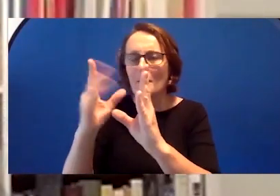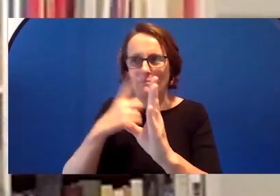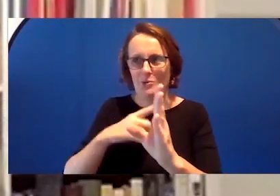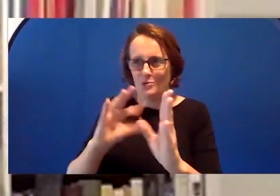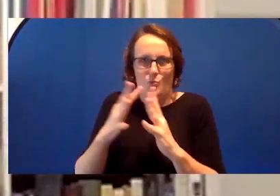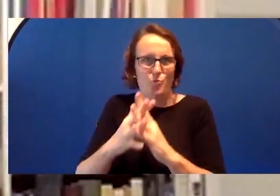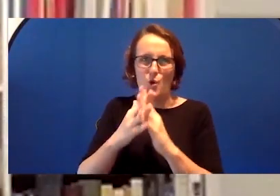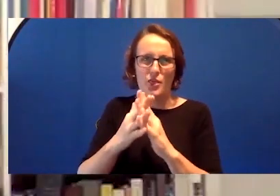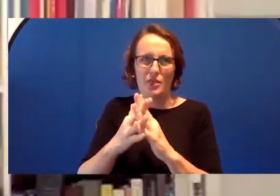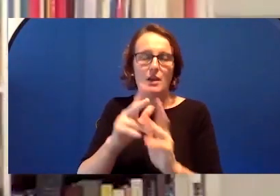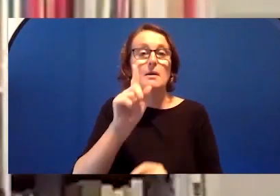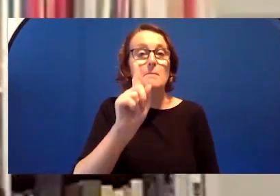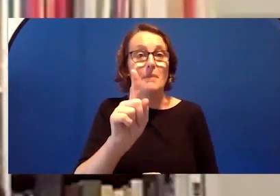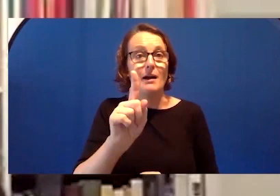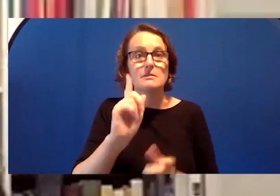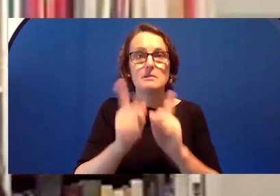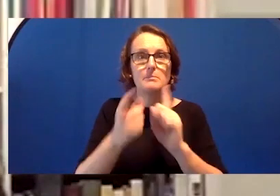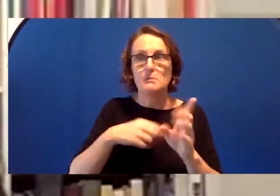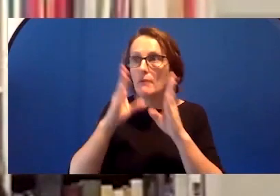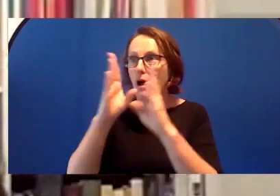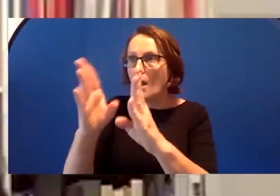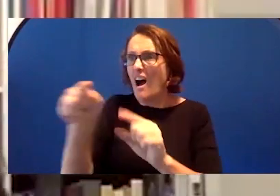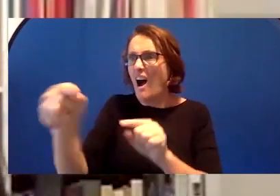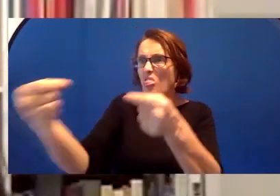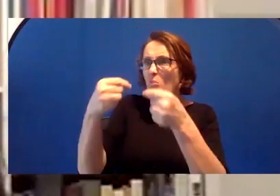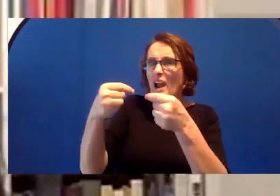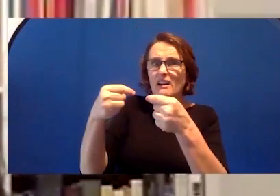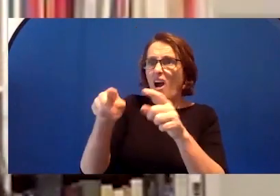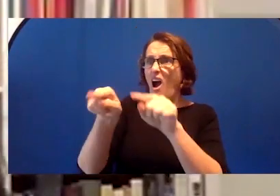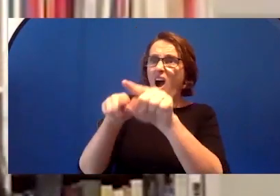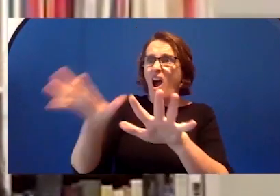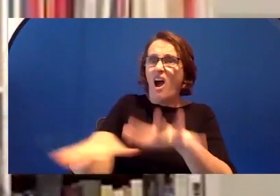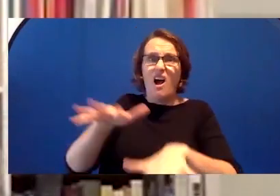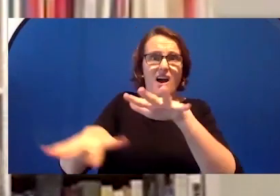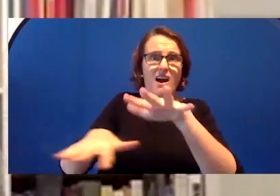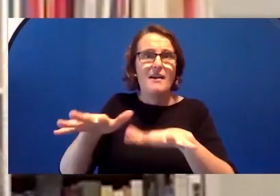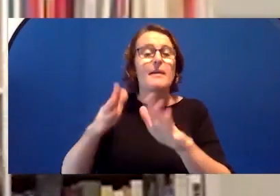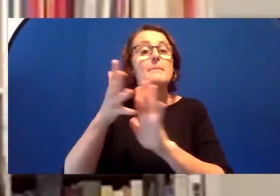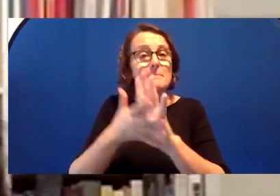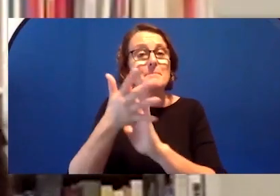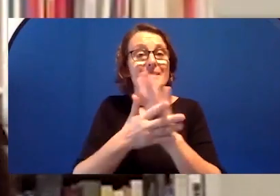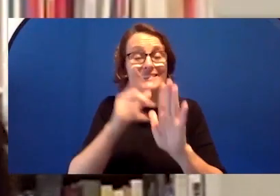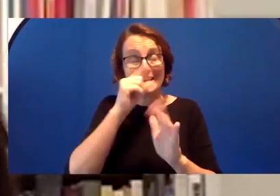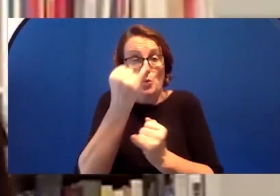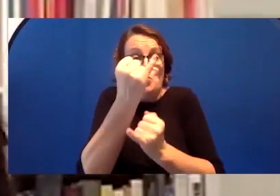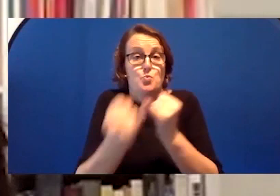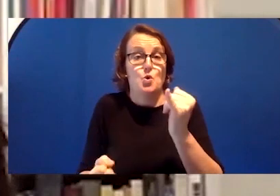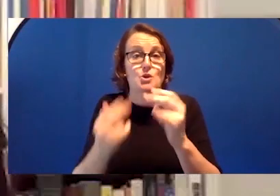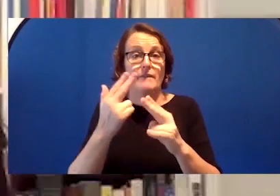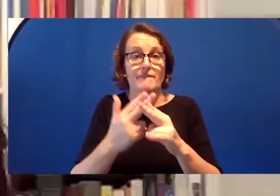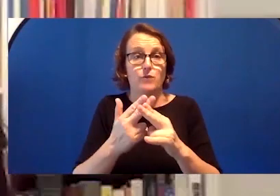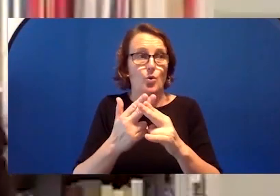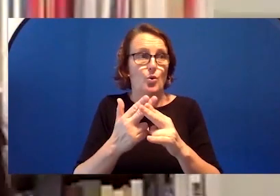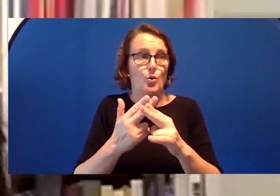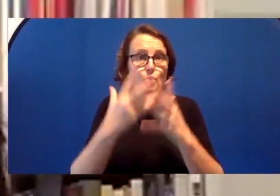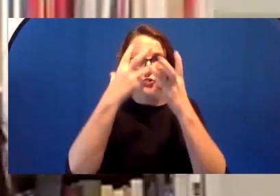when we do grab onto such details in our environment, those details of threat, this can in turn exacerbate our physical sense